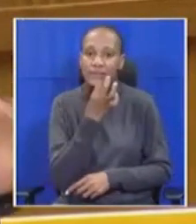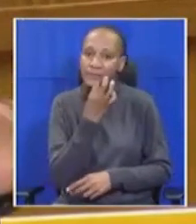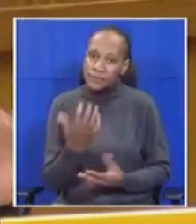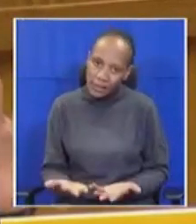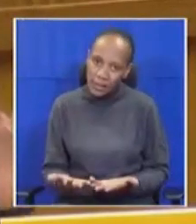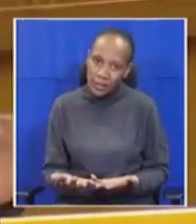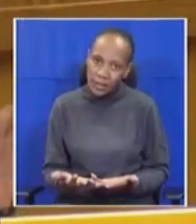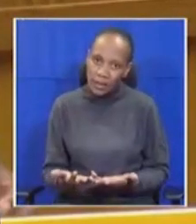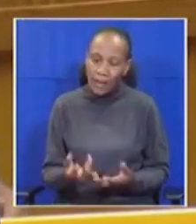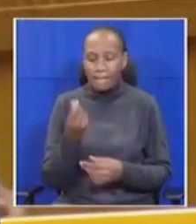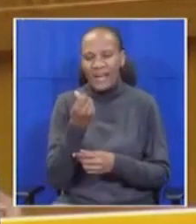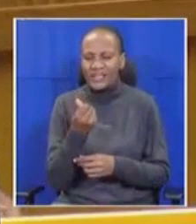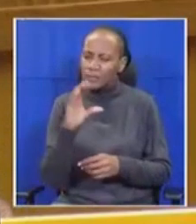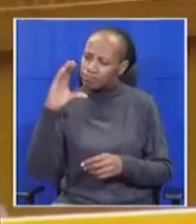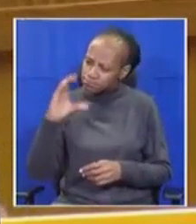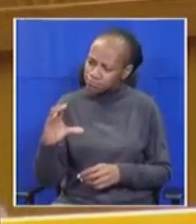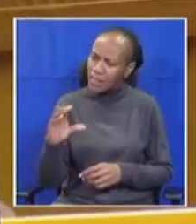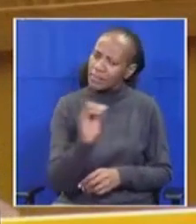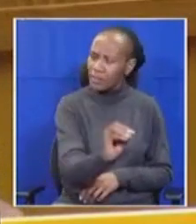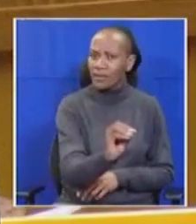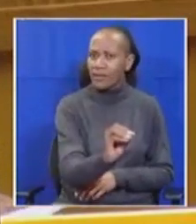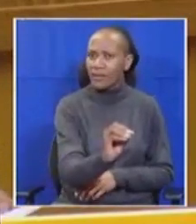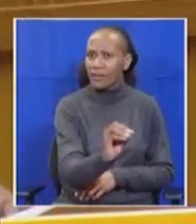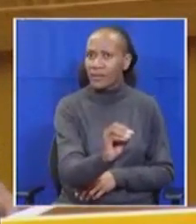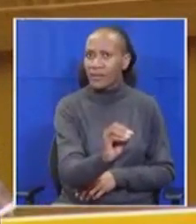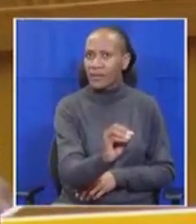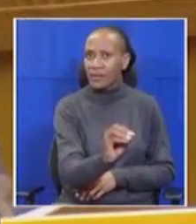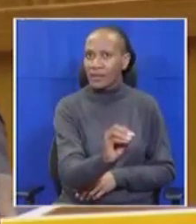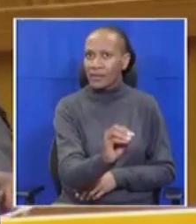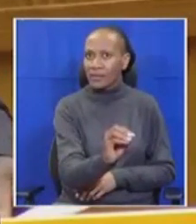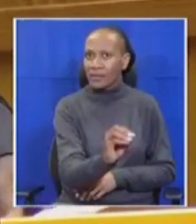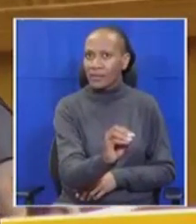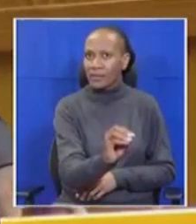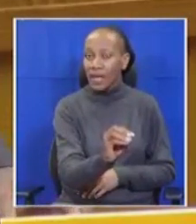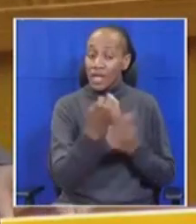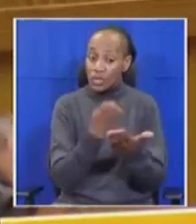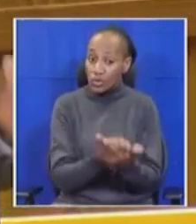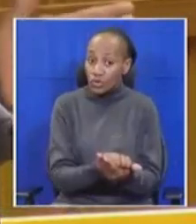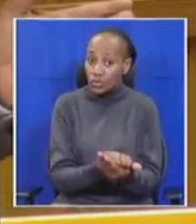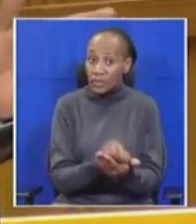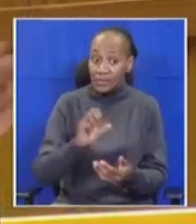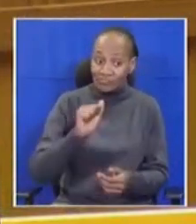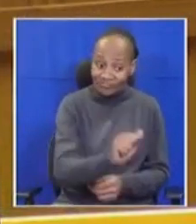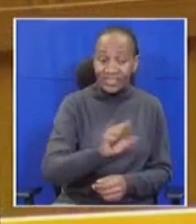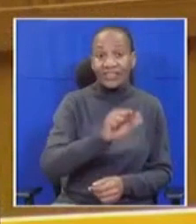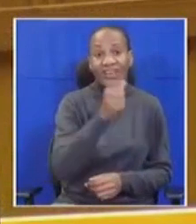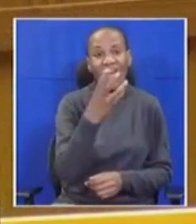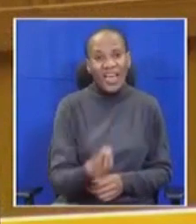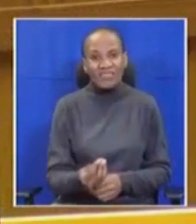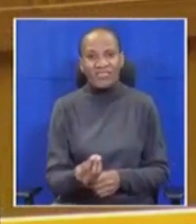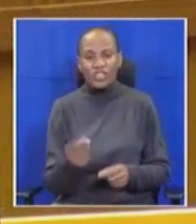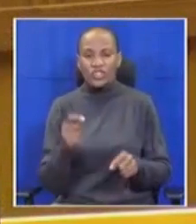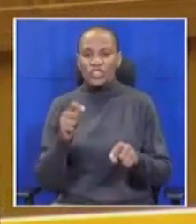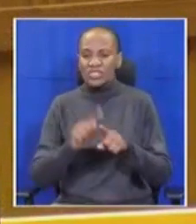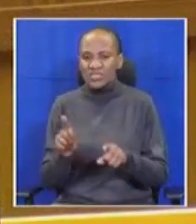with so much money that one finds in our economy through our stokvels, if